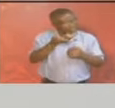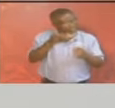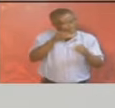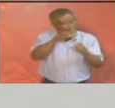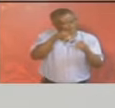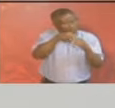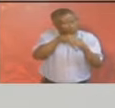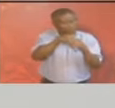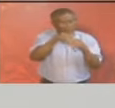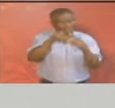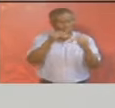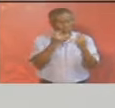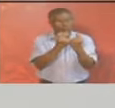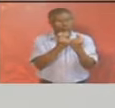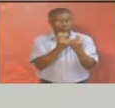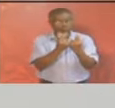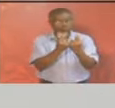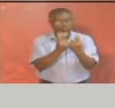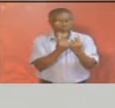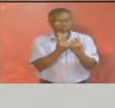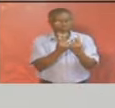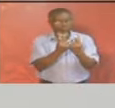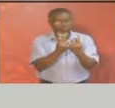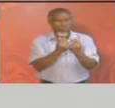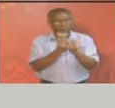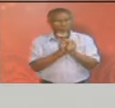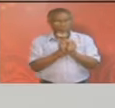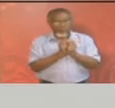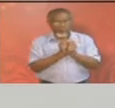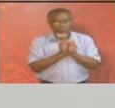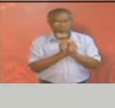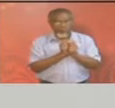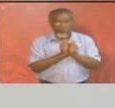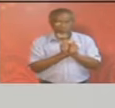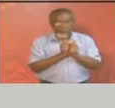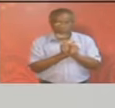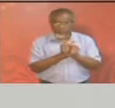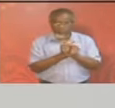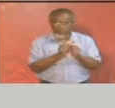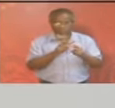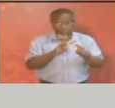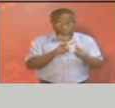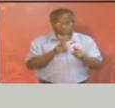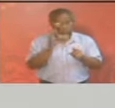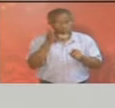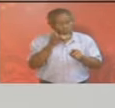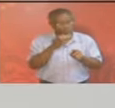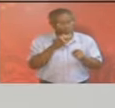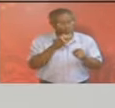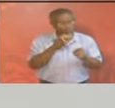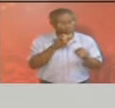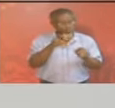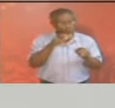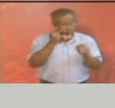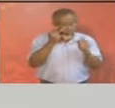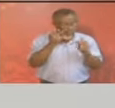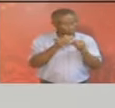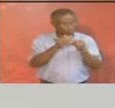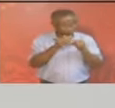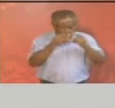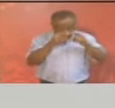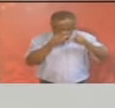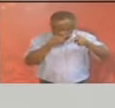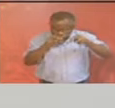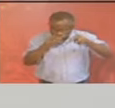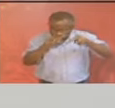and subsequently may get COVID-19 are just under additional monitoring and management. And the